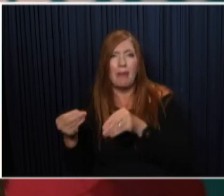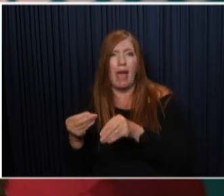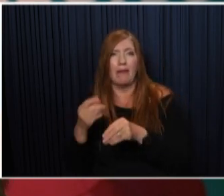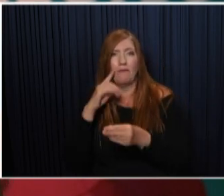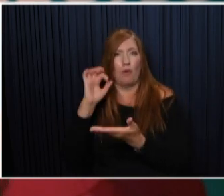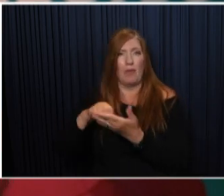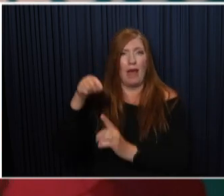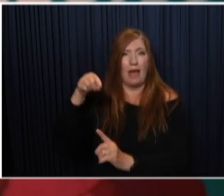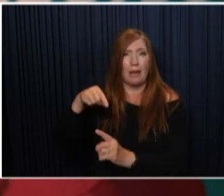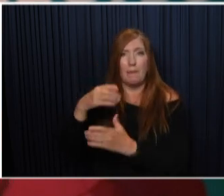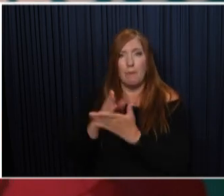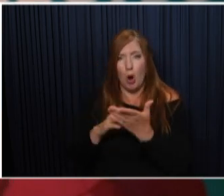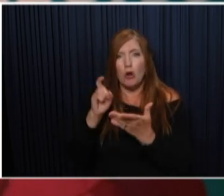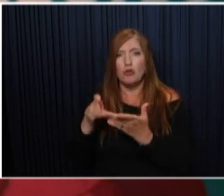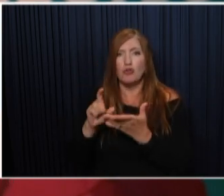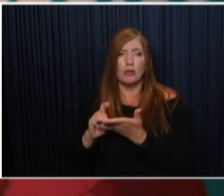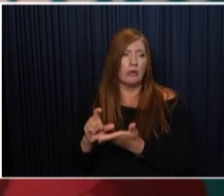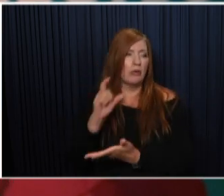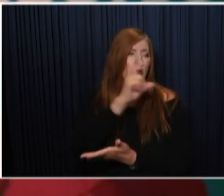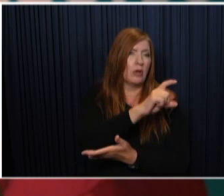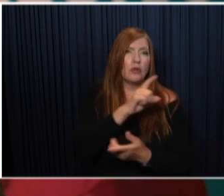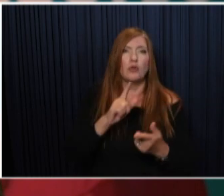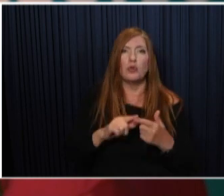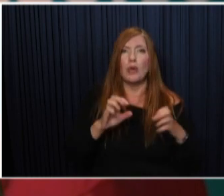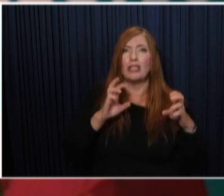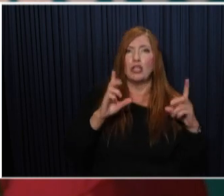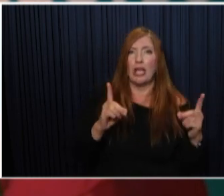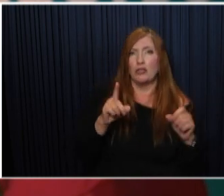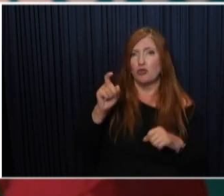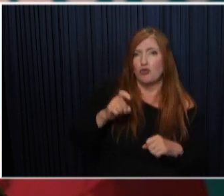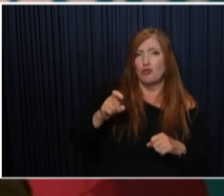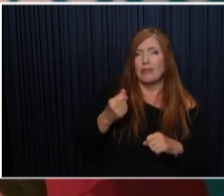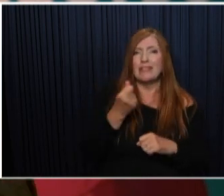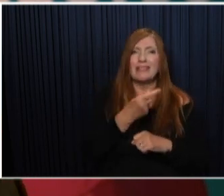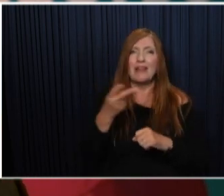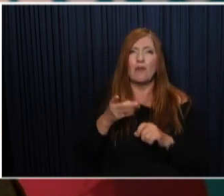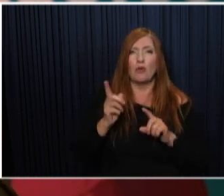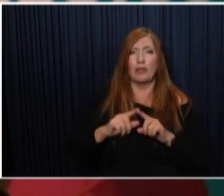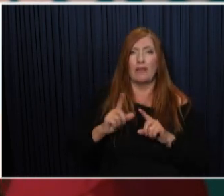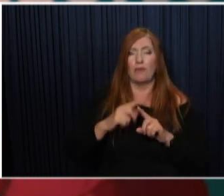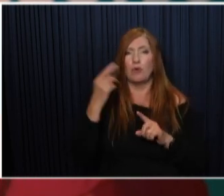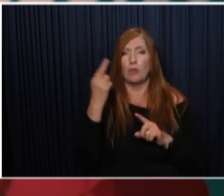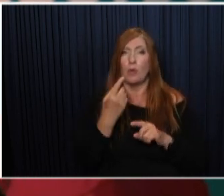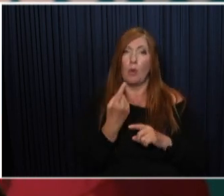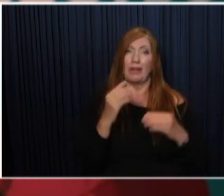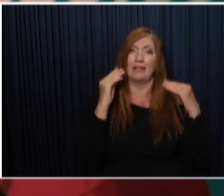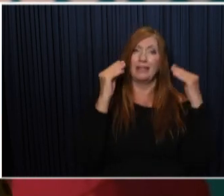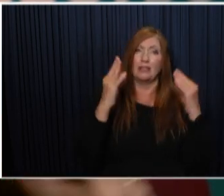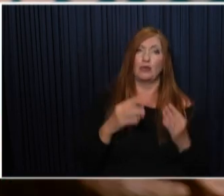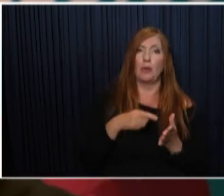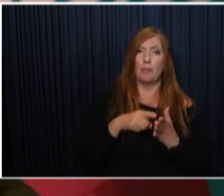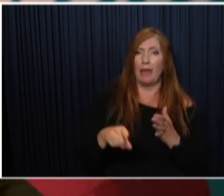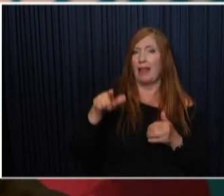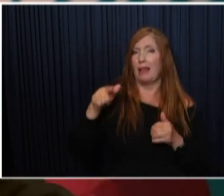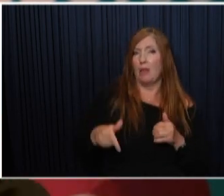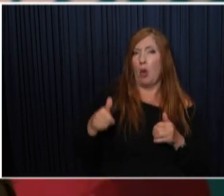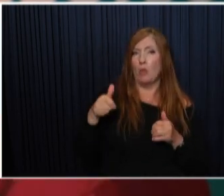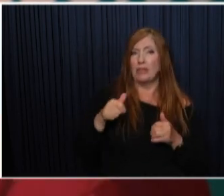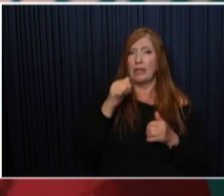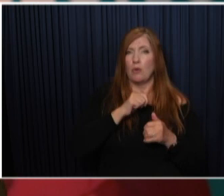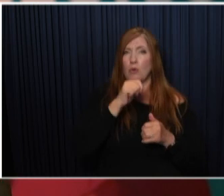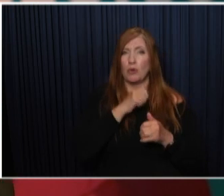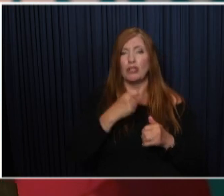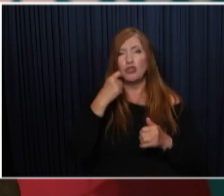in part go to education because of several reasons. One, teacher pay, we are the lowest. Arizona just